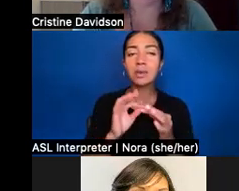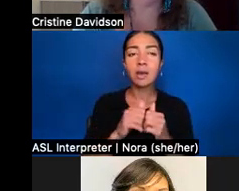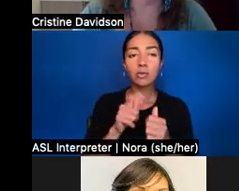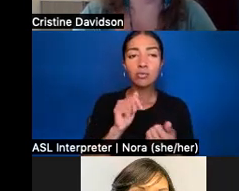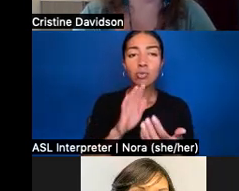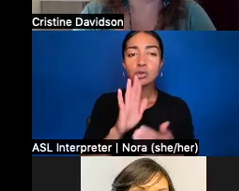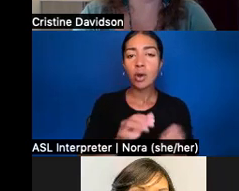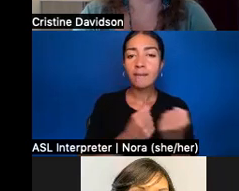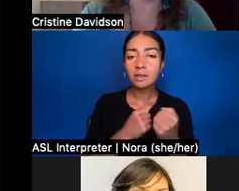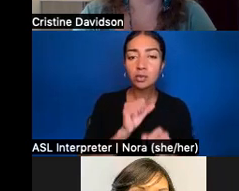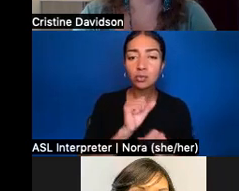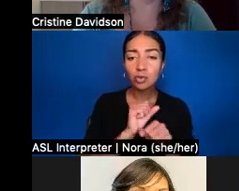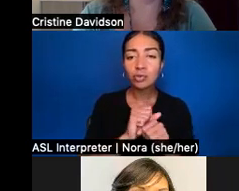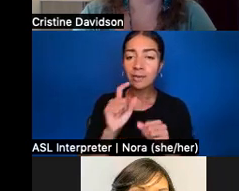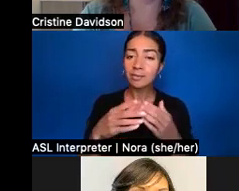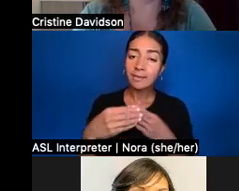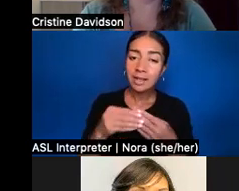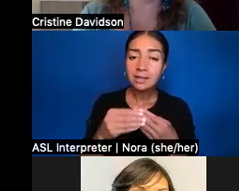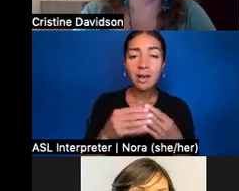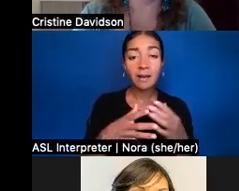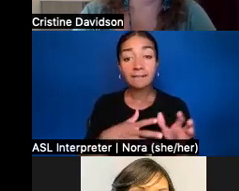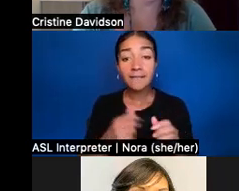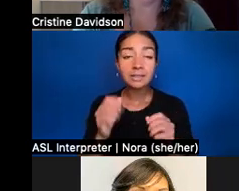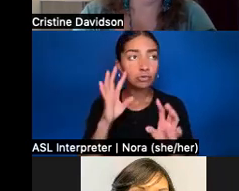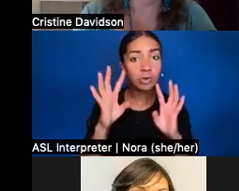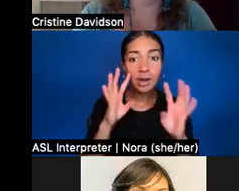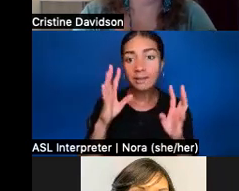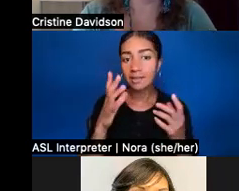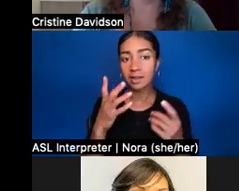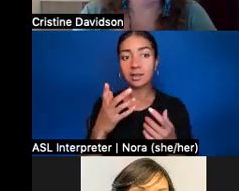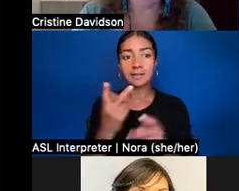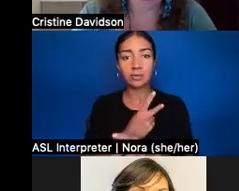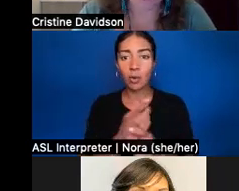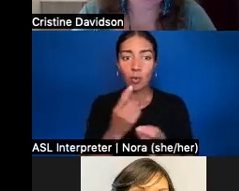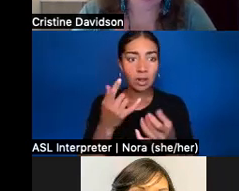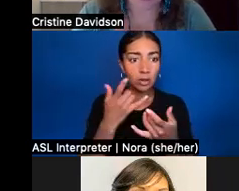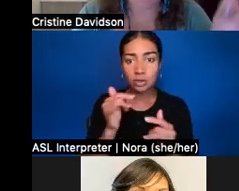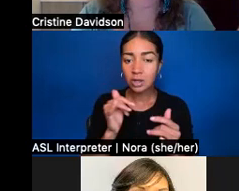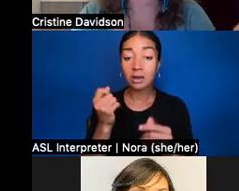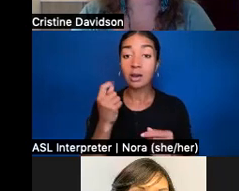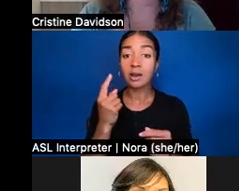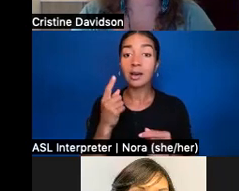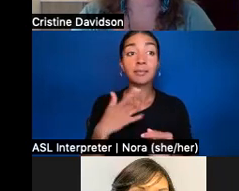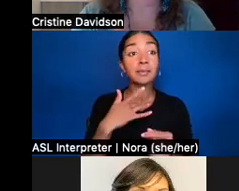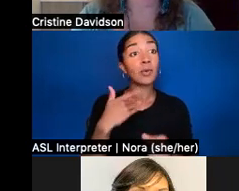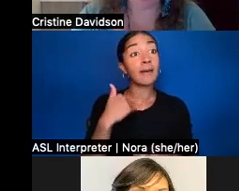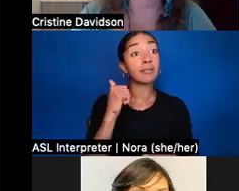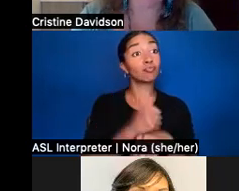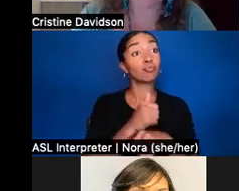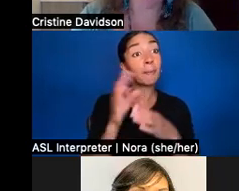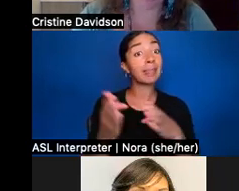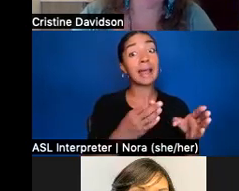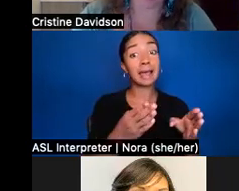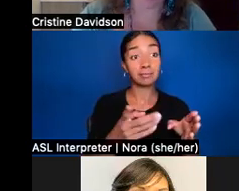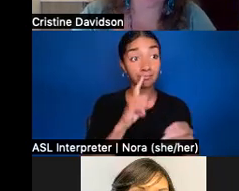and creative on what that looks like. Things don't very rarely go as planned. We probably all know this,